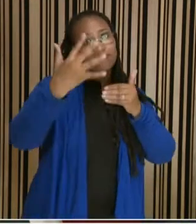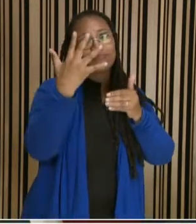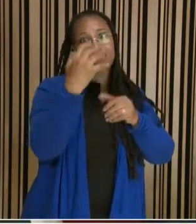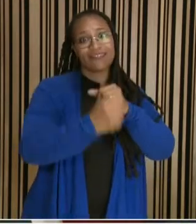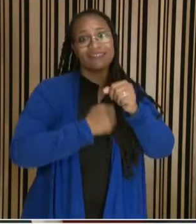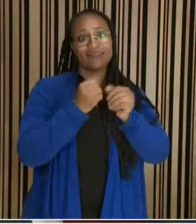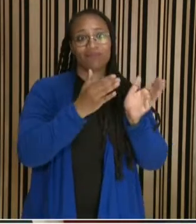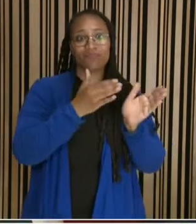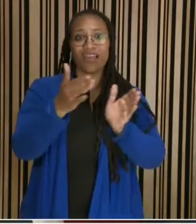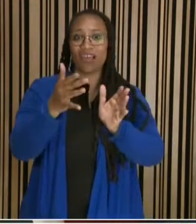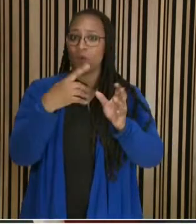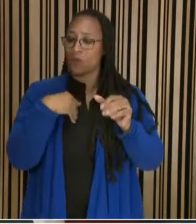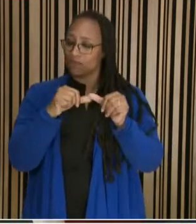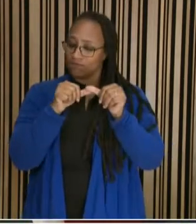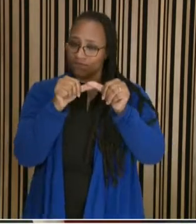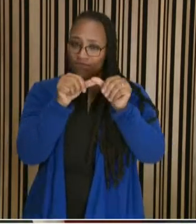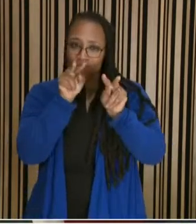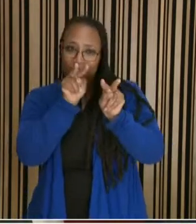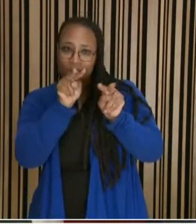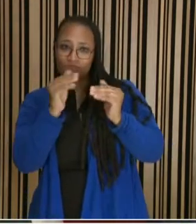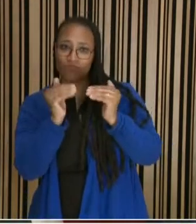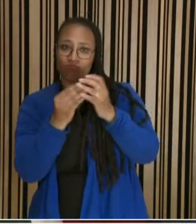those things.